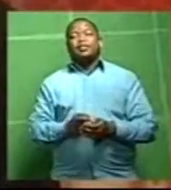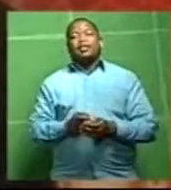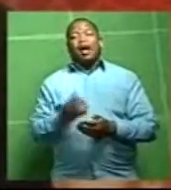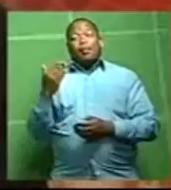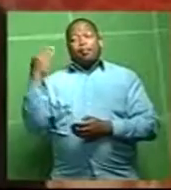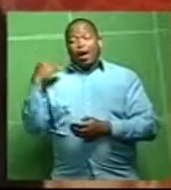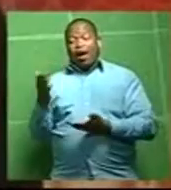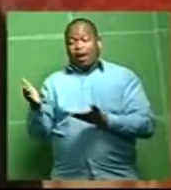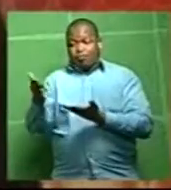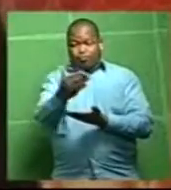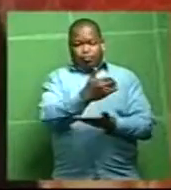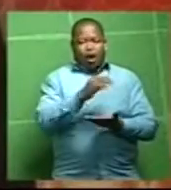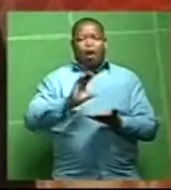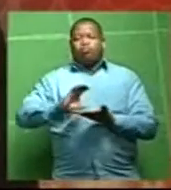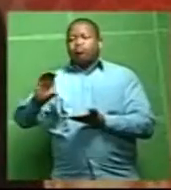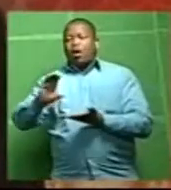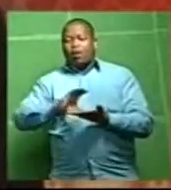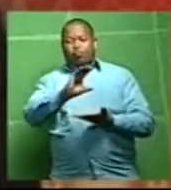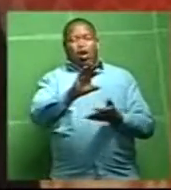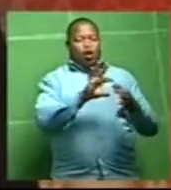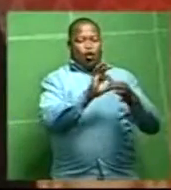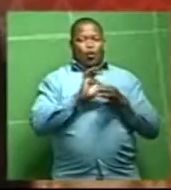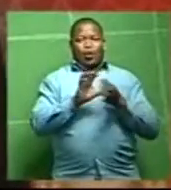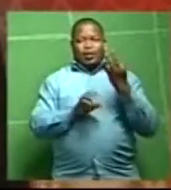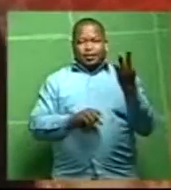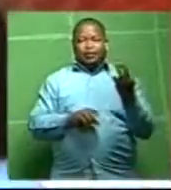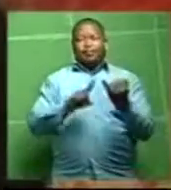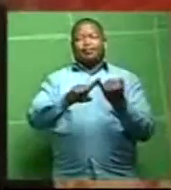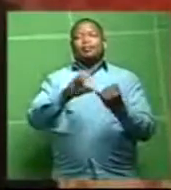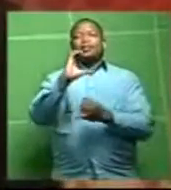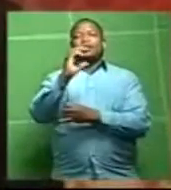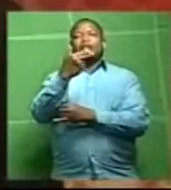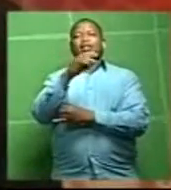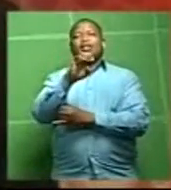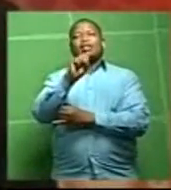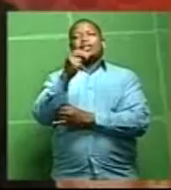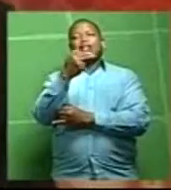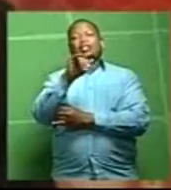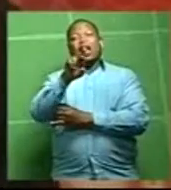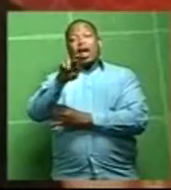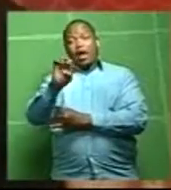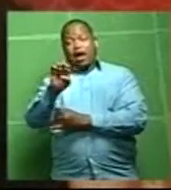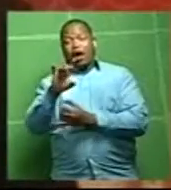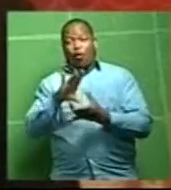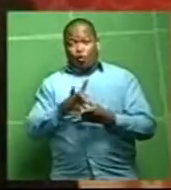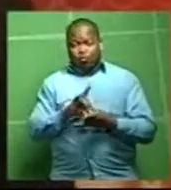charitable organizations Keshire homes Hospice at home